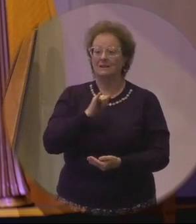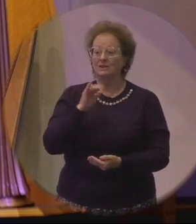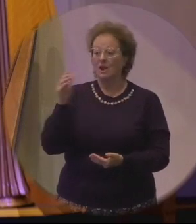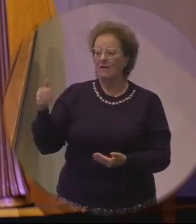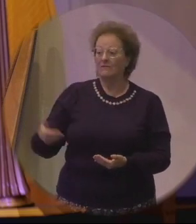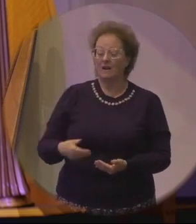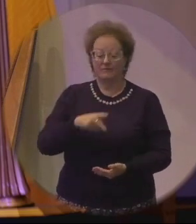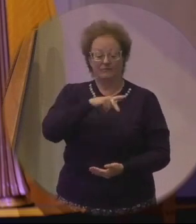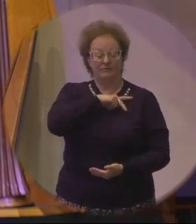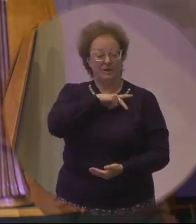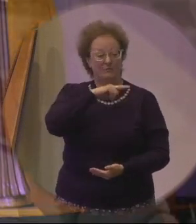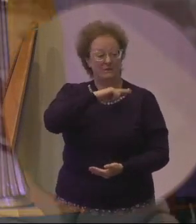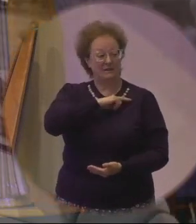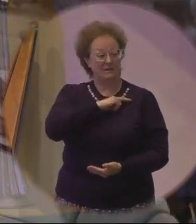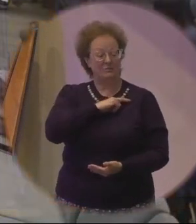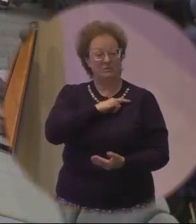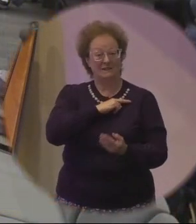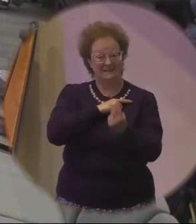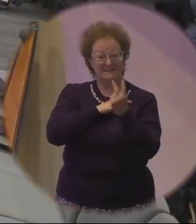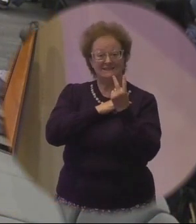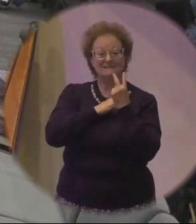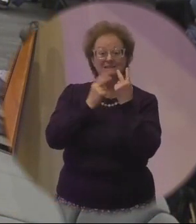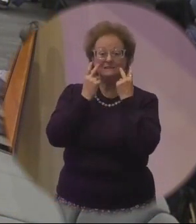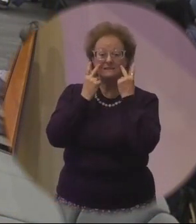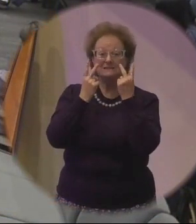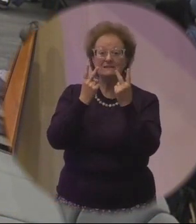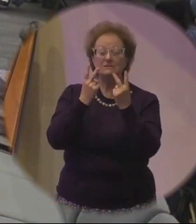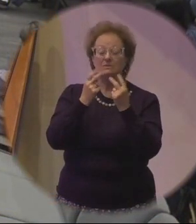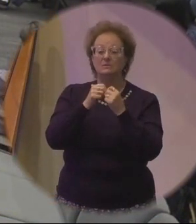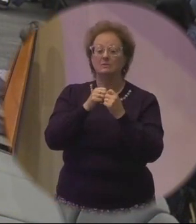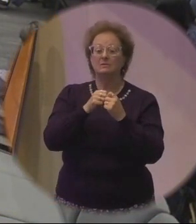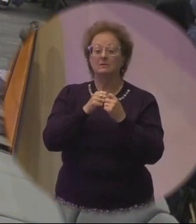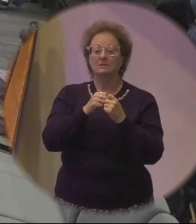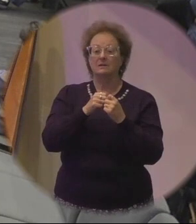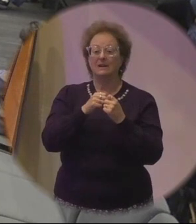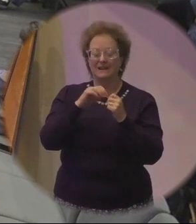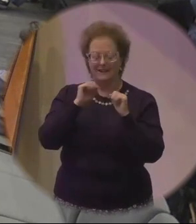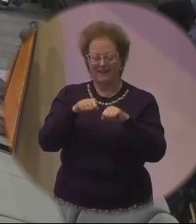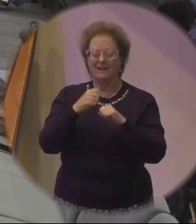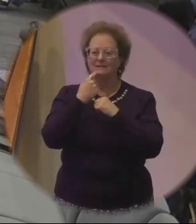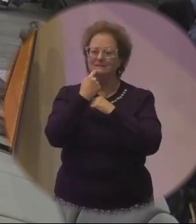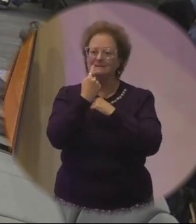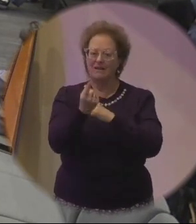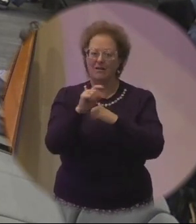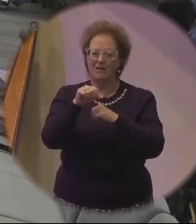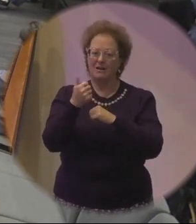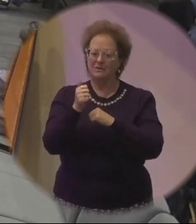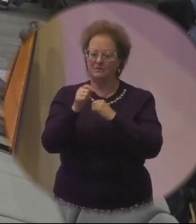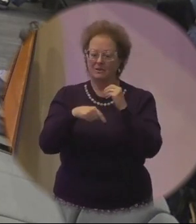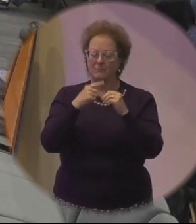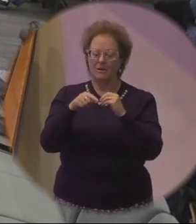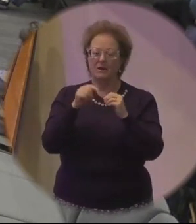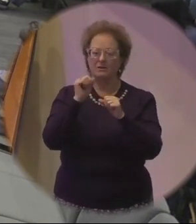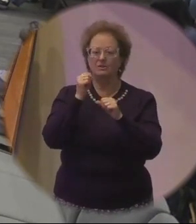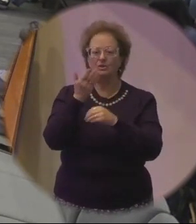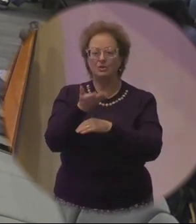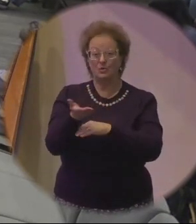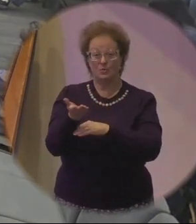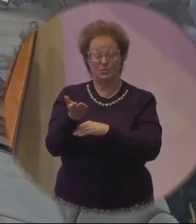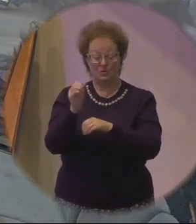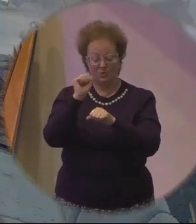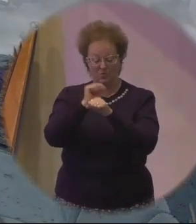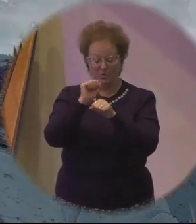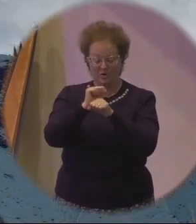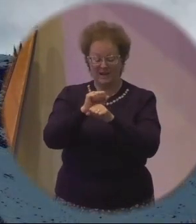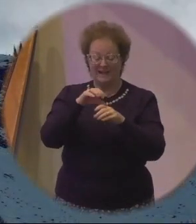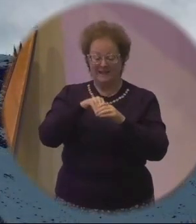and Nathanael, to come and see you so that we can go and tell others about you. Work in us and through us